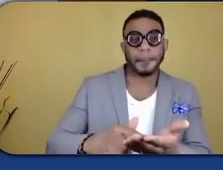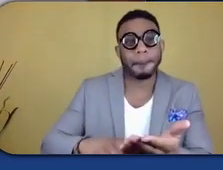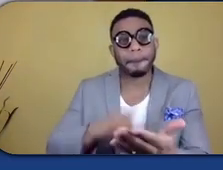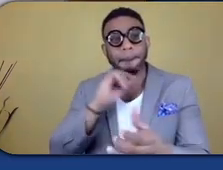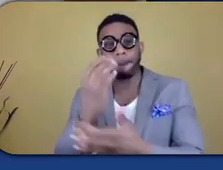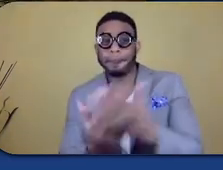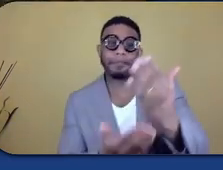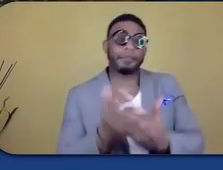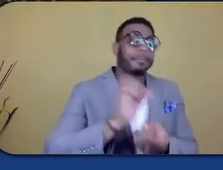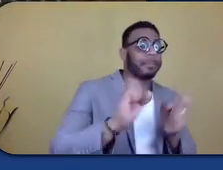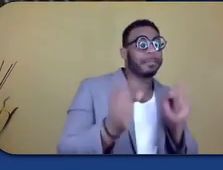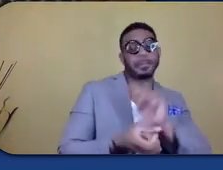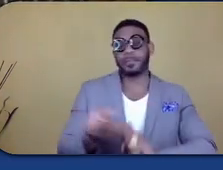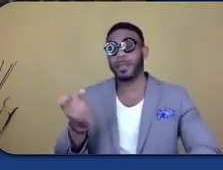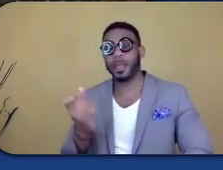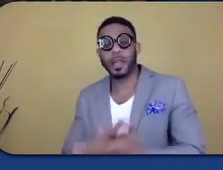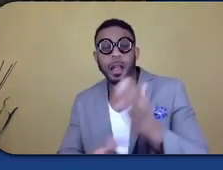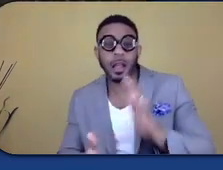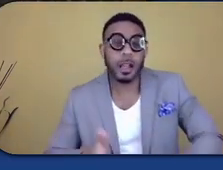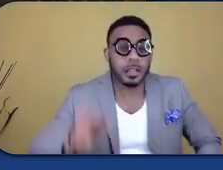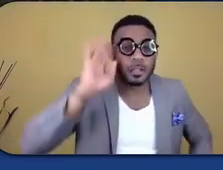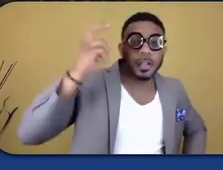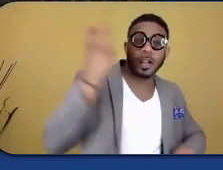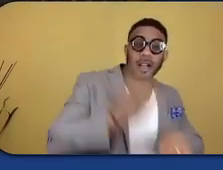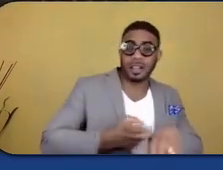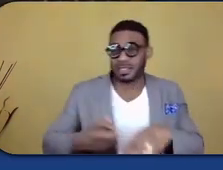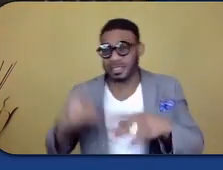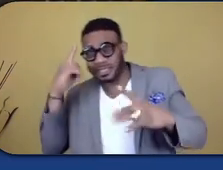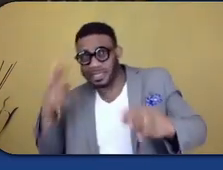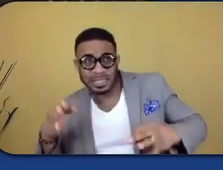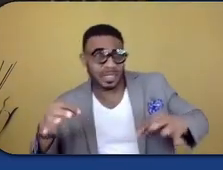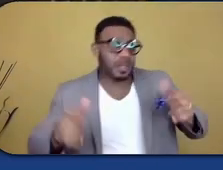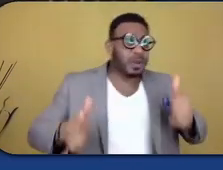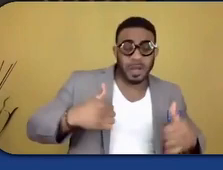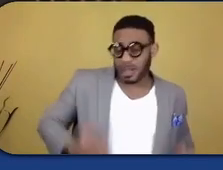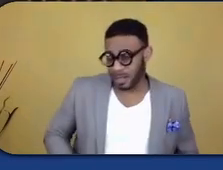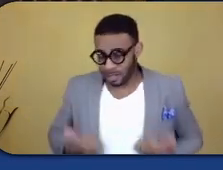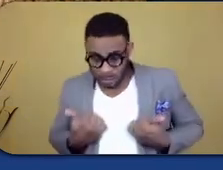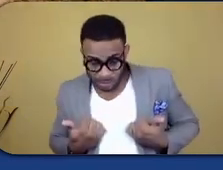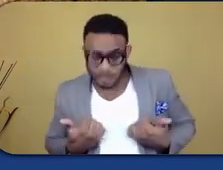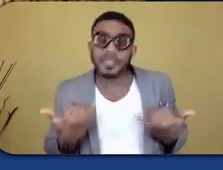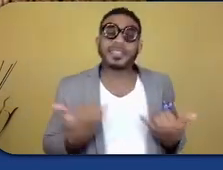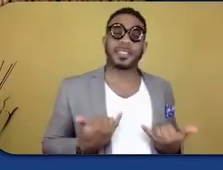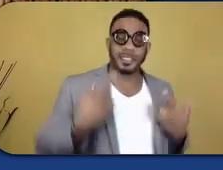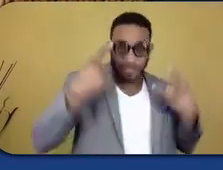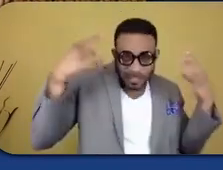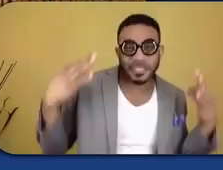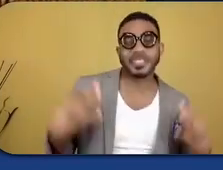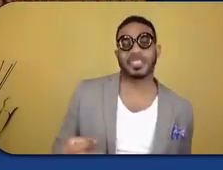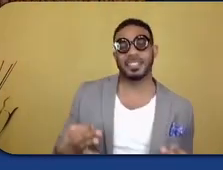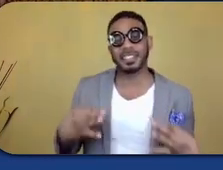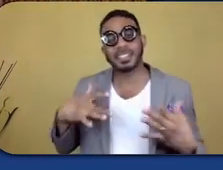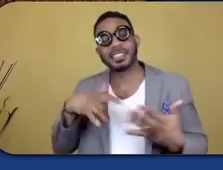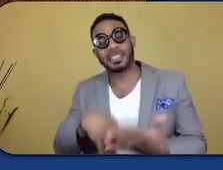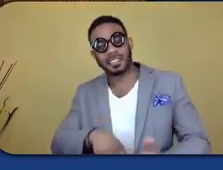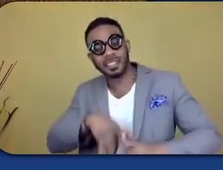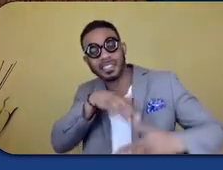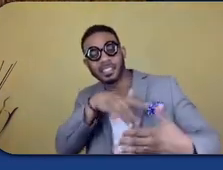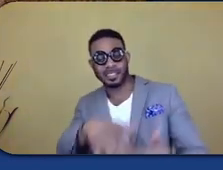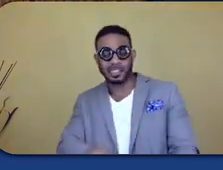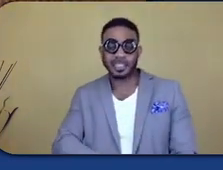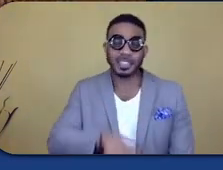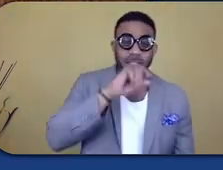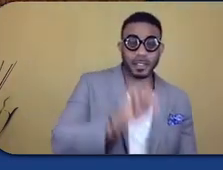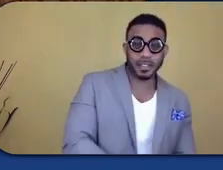story change. They could hide your side to belet na day. It's a day rubio suletanile. Kalashile